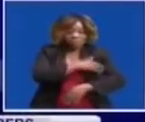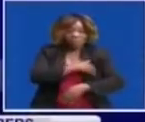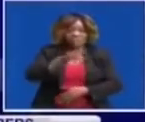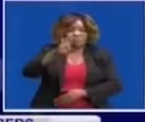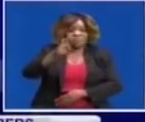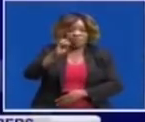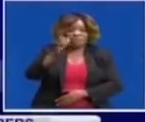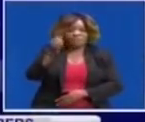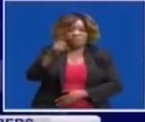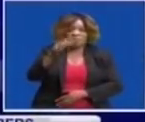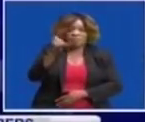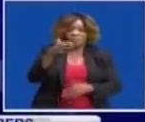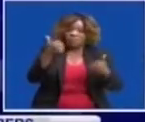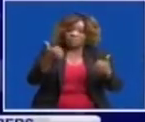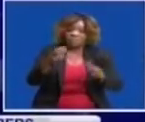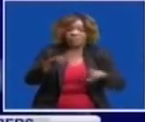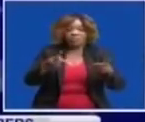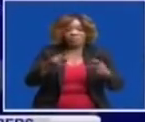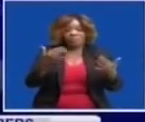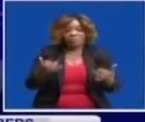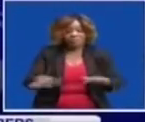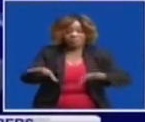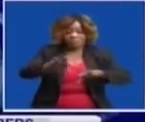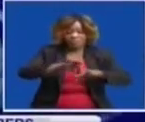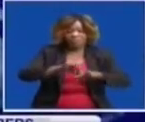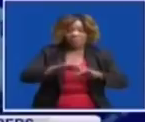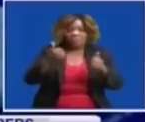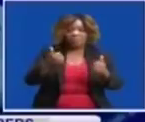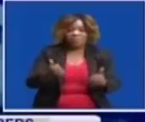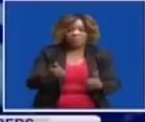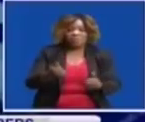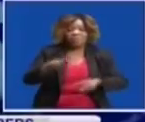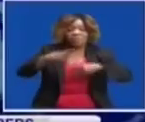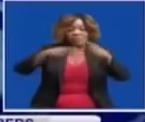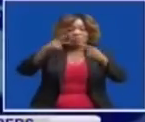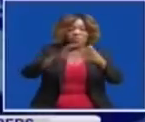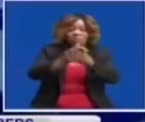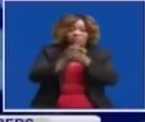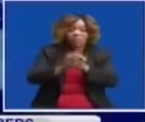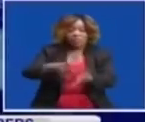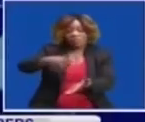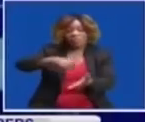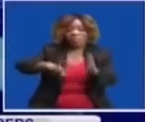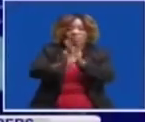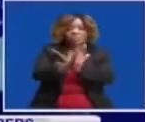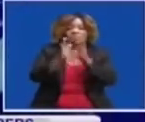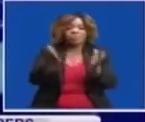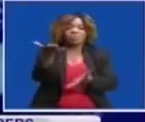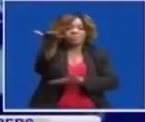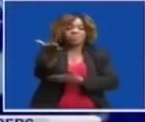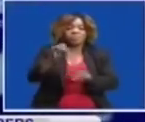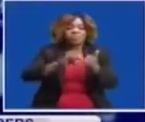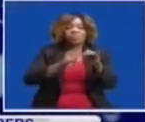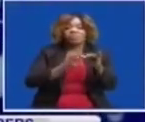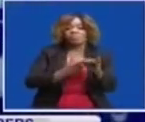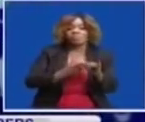Beauty were selfless couple that was instrumental in promoting unity among Zambians in South